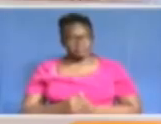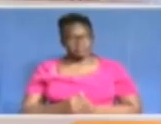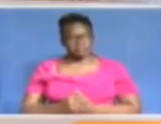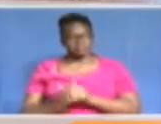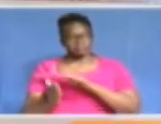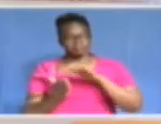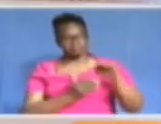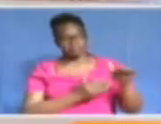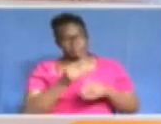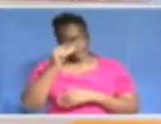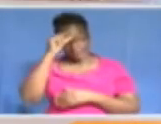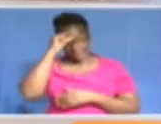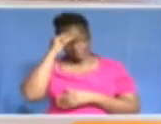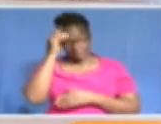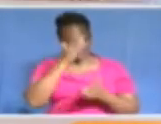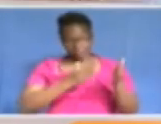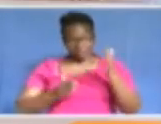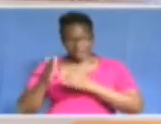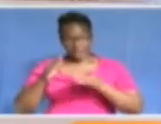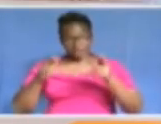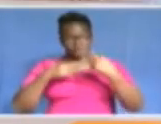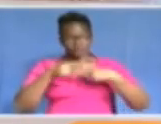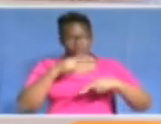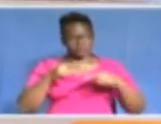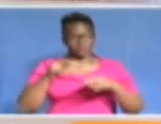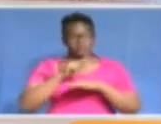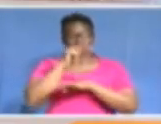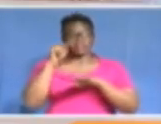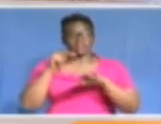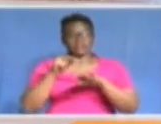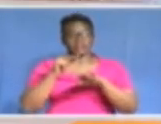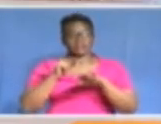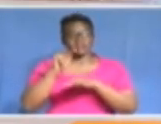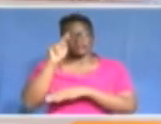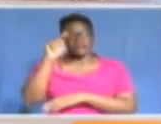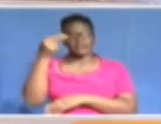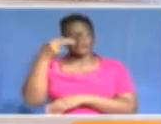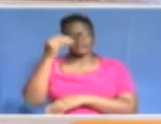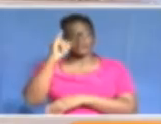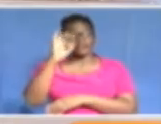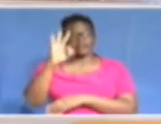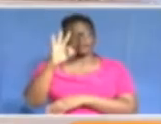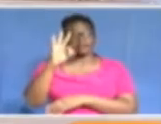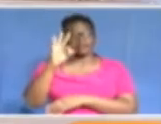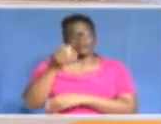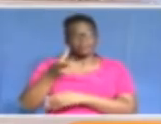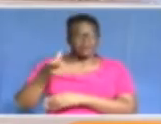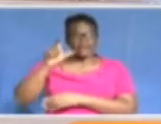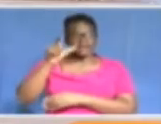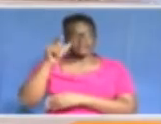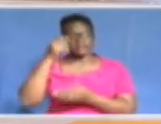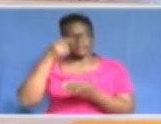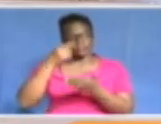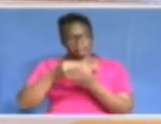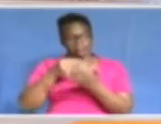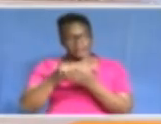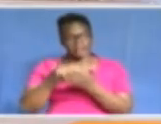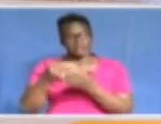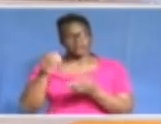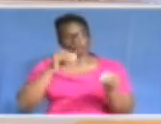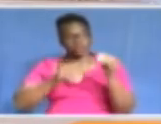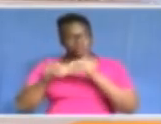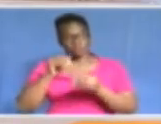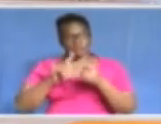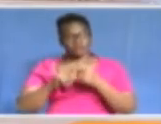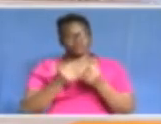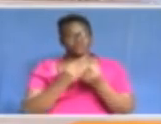Well, the government plans to review the National Health Insurance Fund by increasing the amount contributed by high-income earners in order to cushion